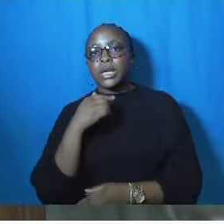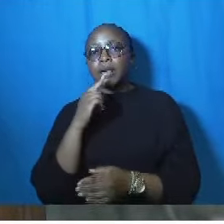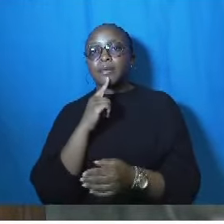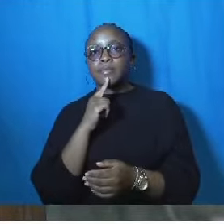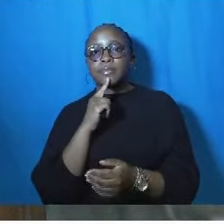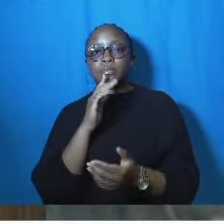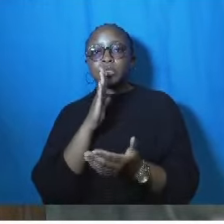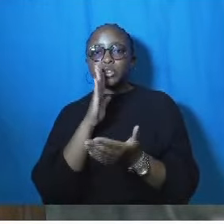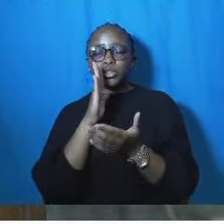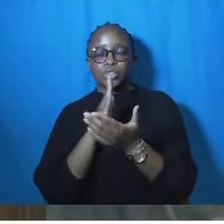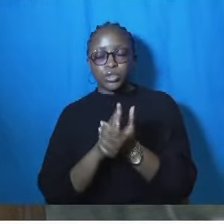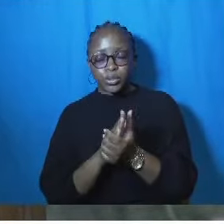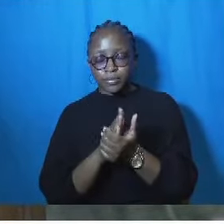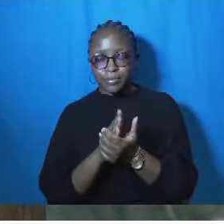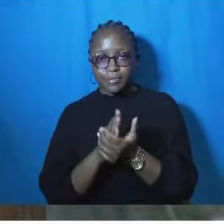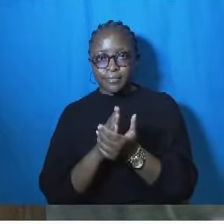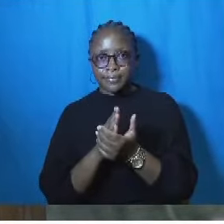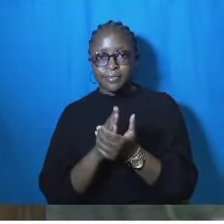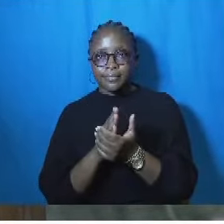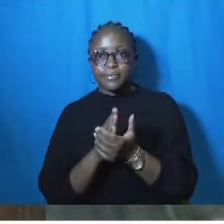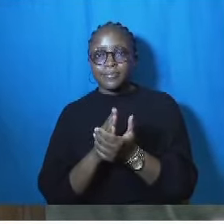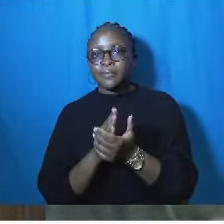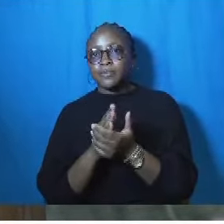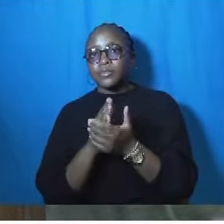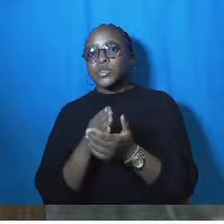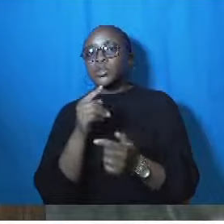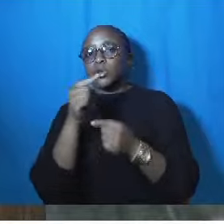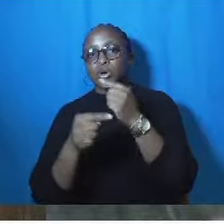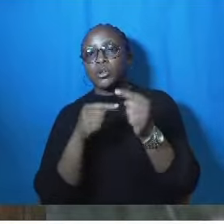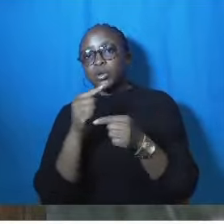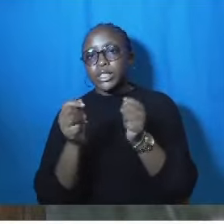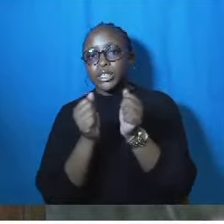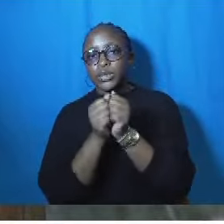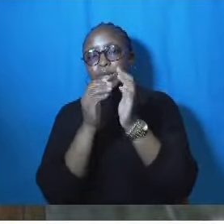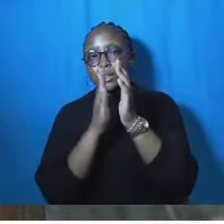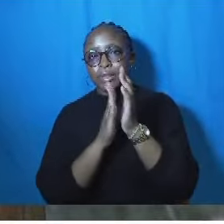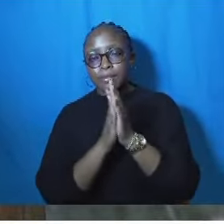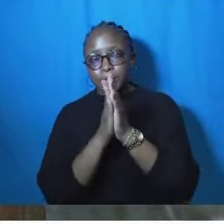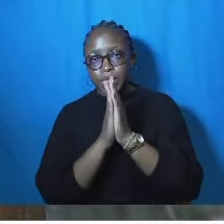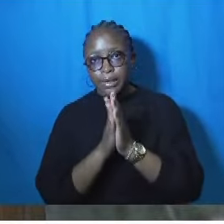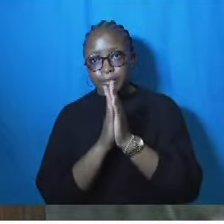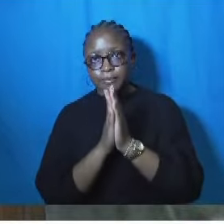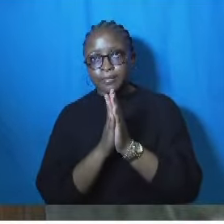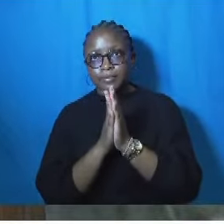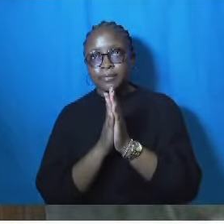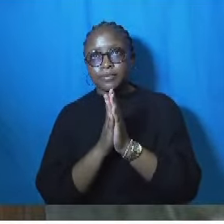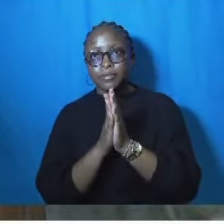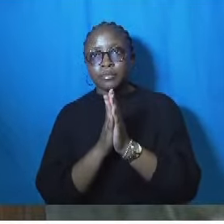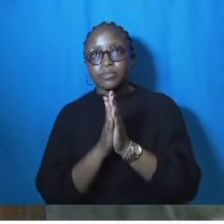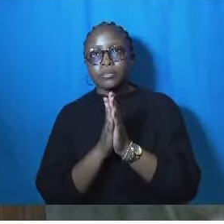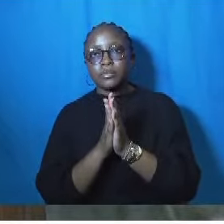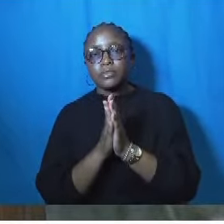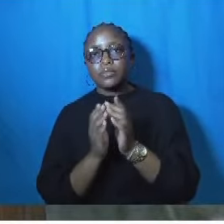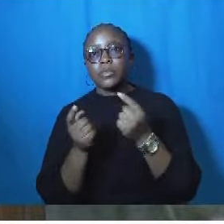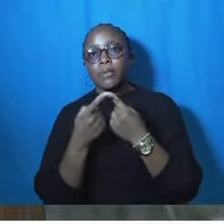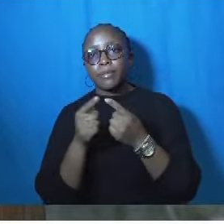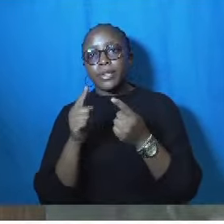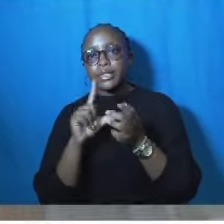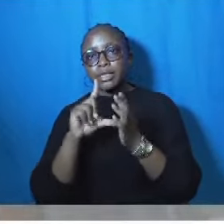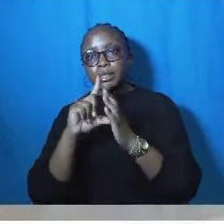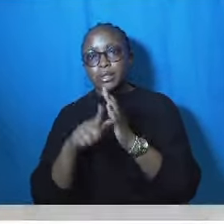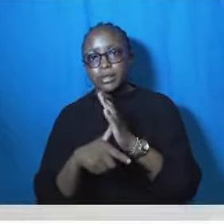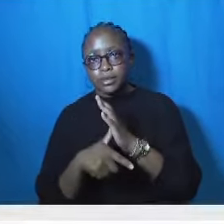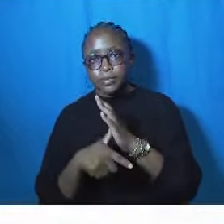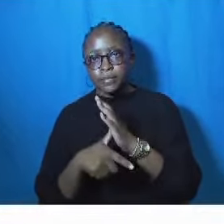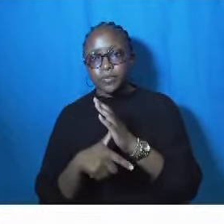prayer and the word, they were led to sing a song of worship and